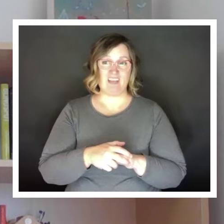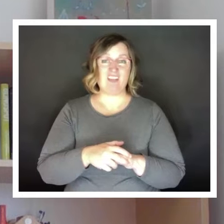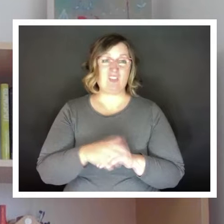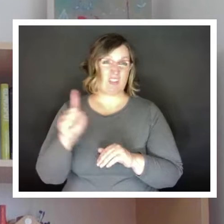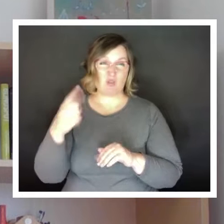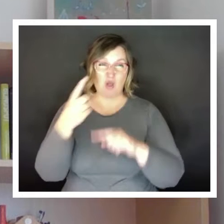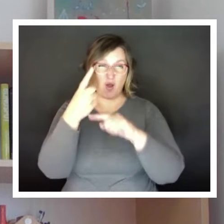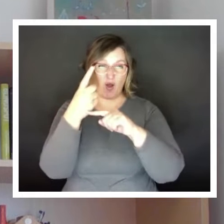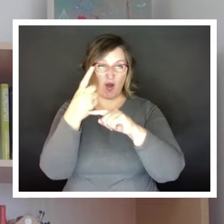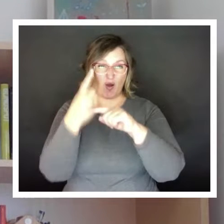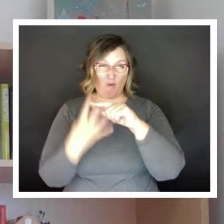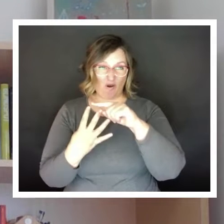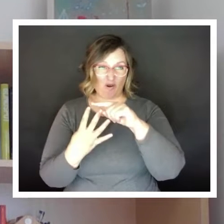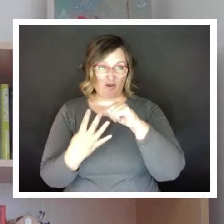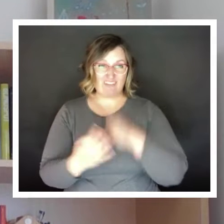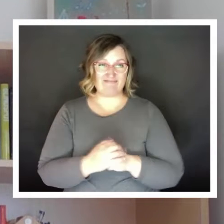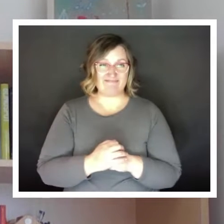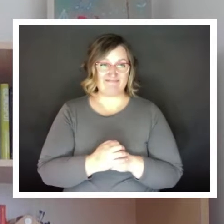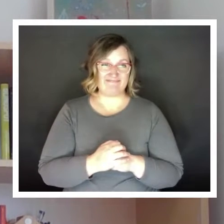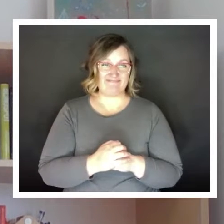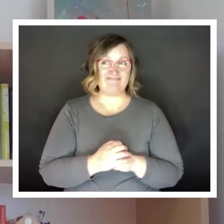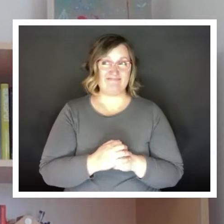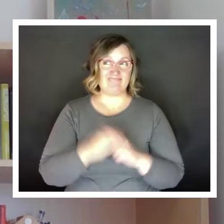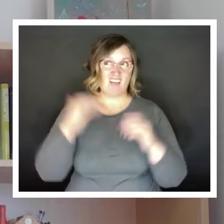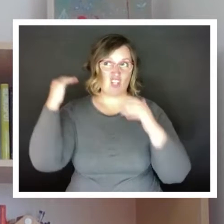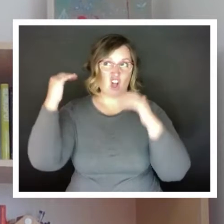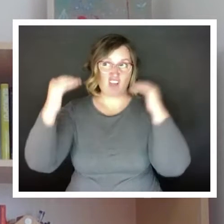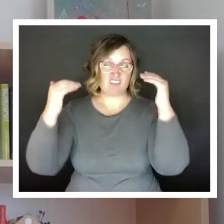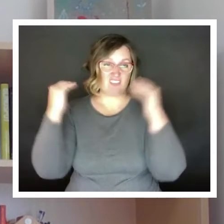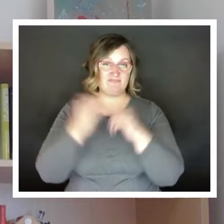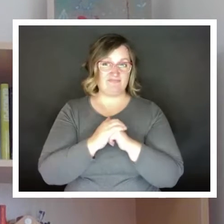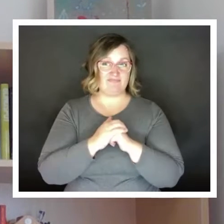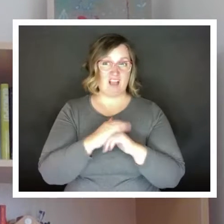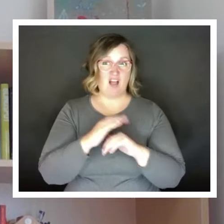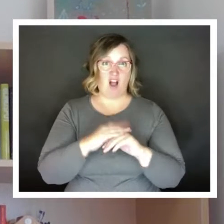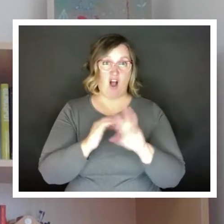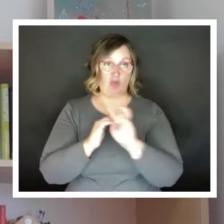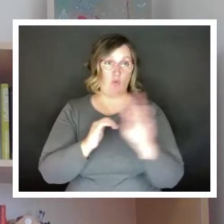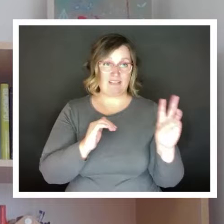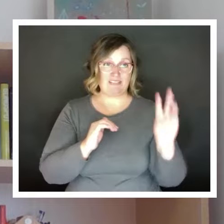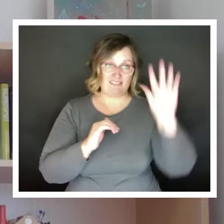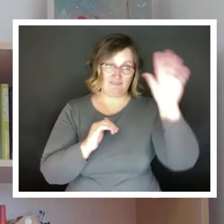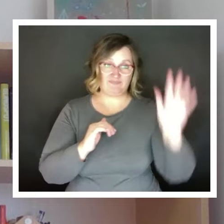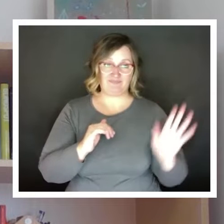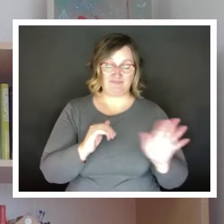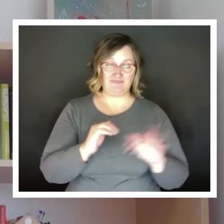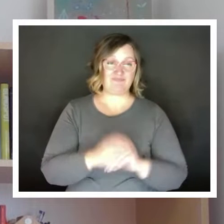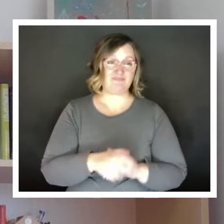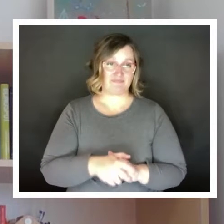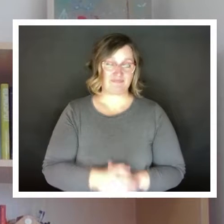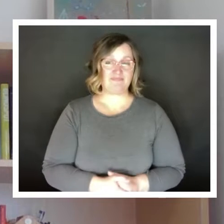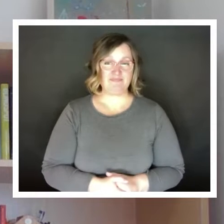1/4 of adults on this side of the country.